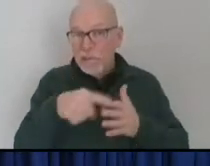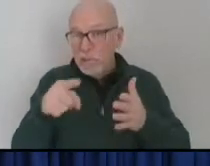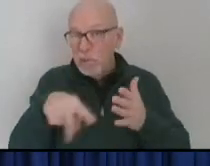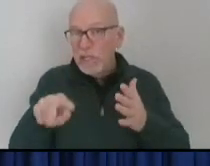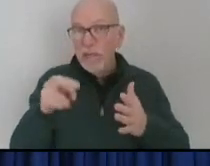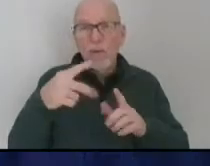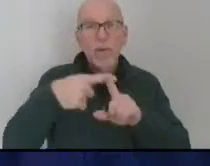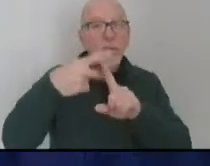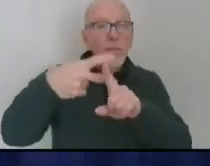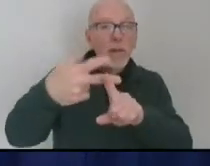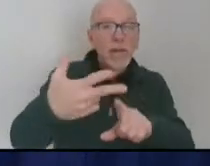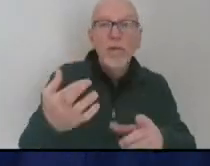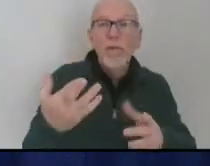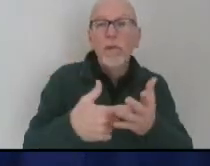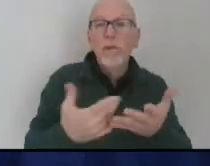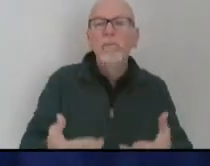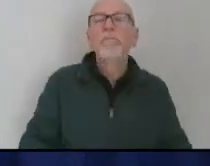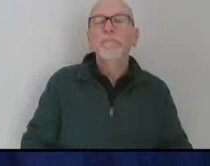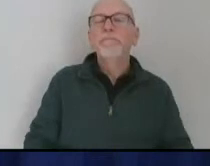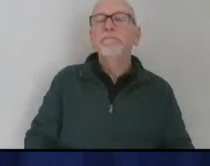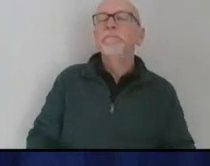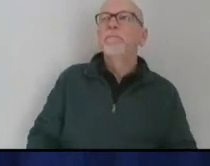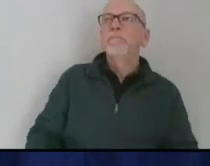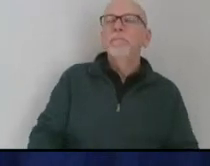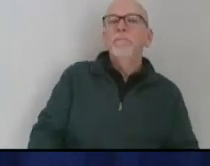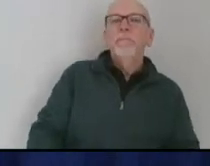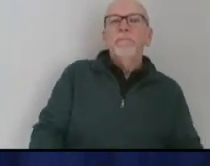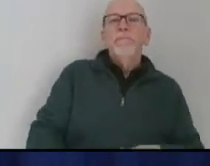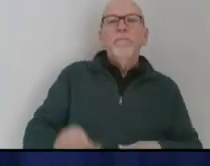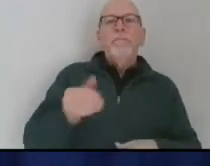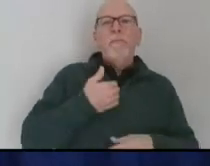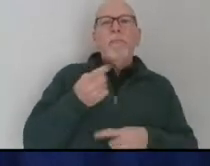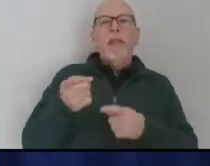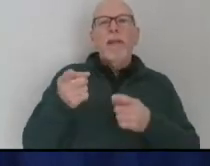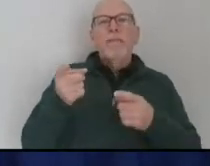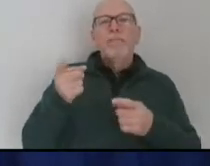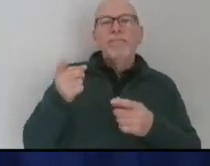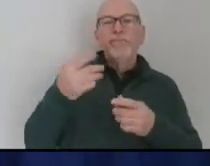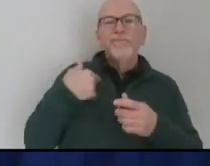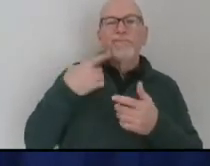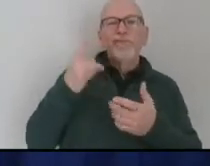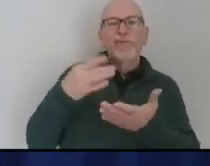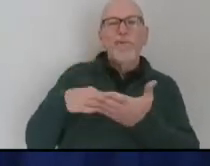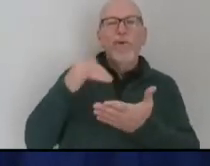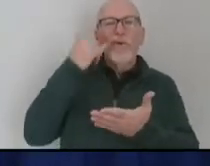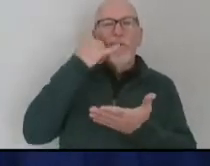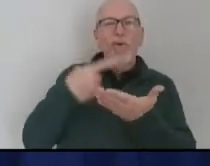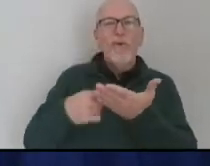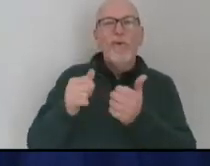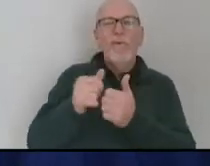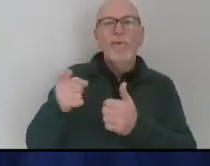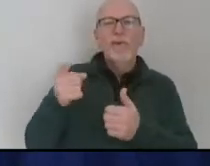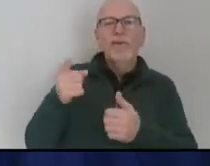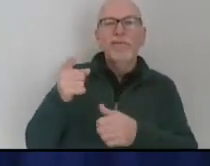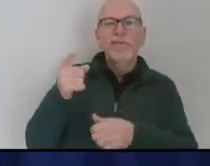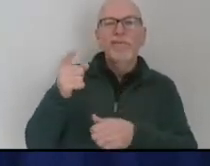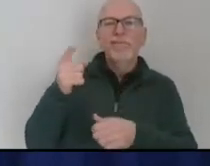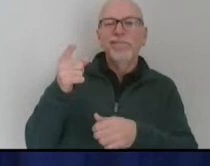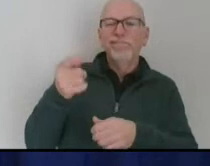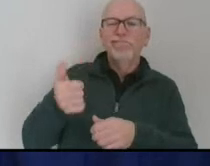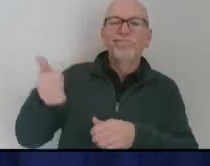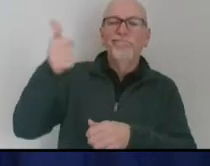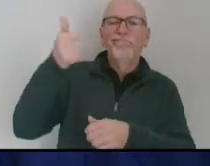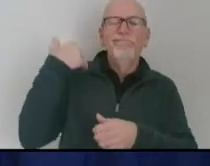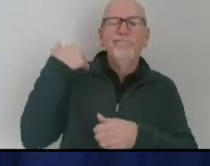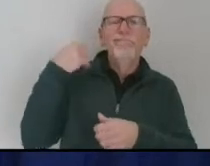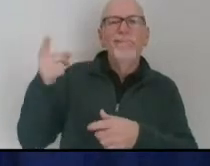there? So our head of our incident command and I were on a call with General Perna the other day. He said for the next